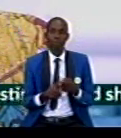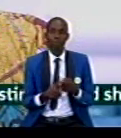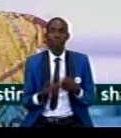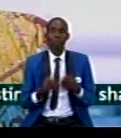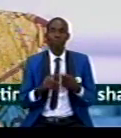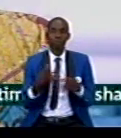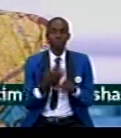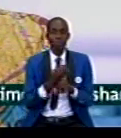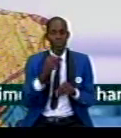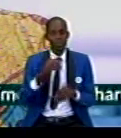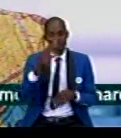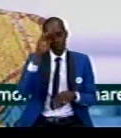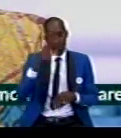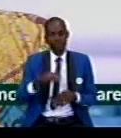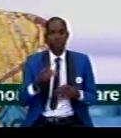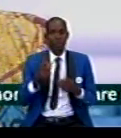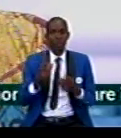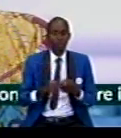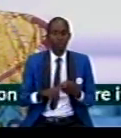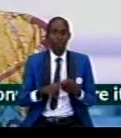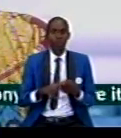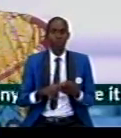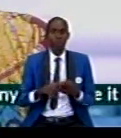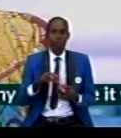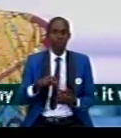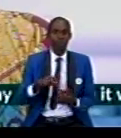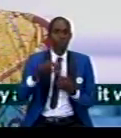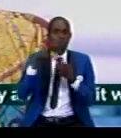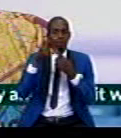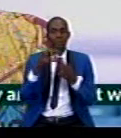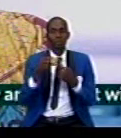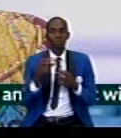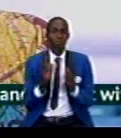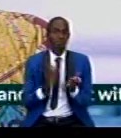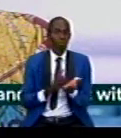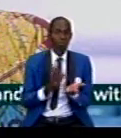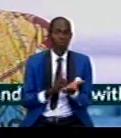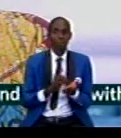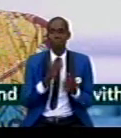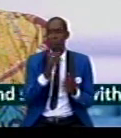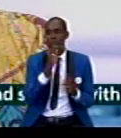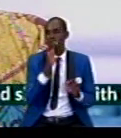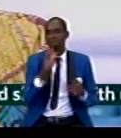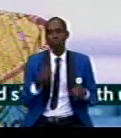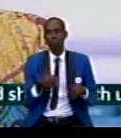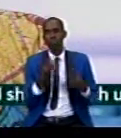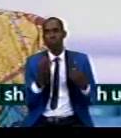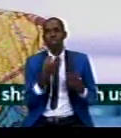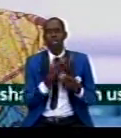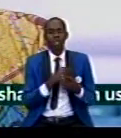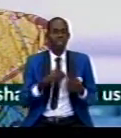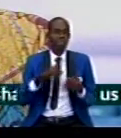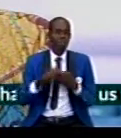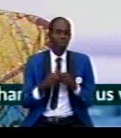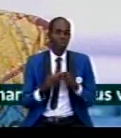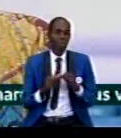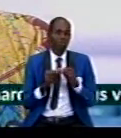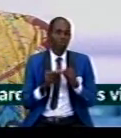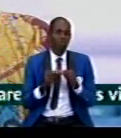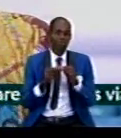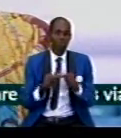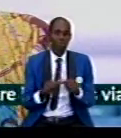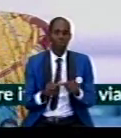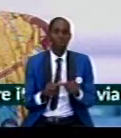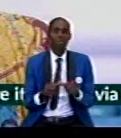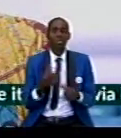But I didn't go, and then the thing kept coming. After from the pus, the ear started bringing blood. Very,